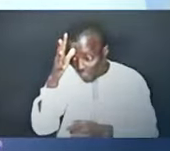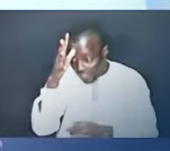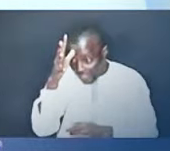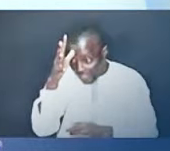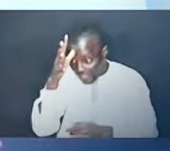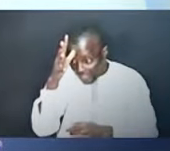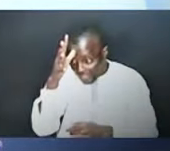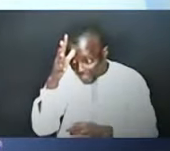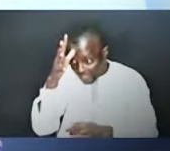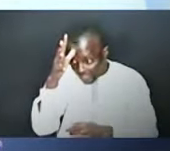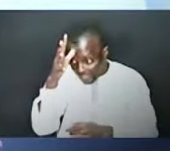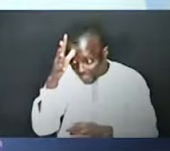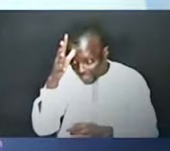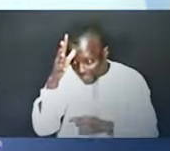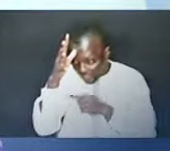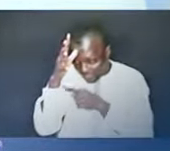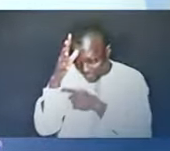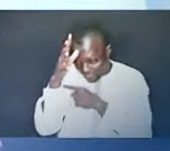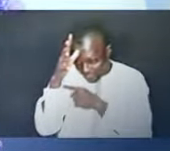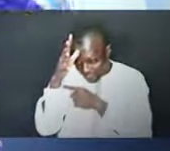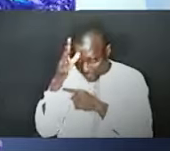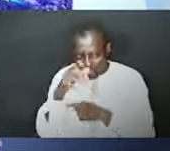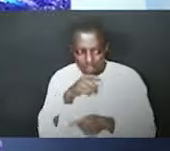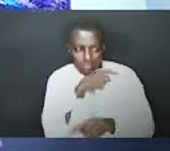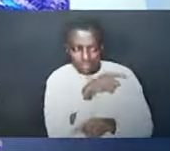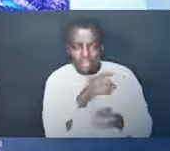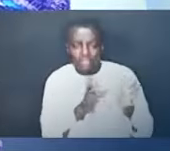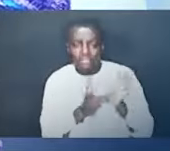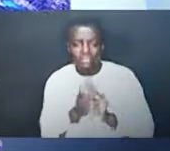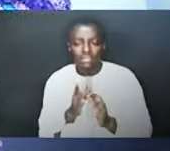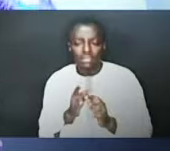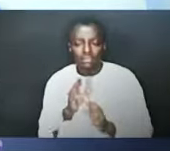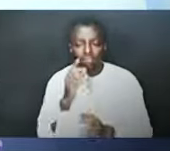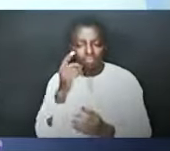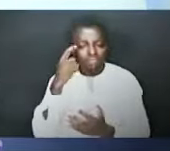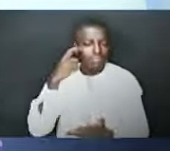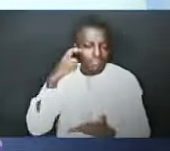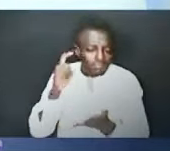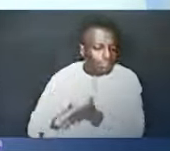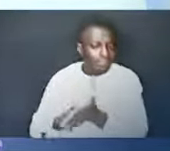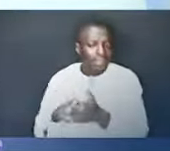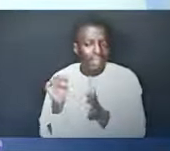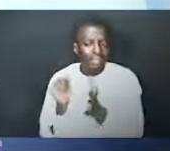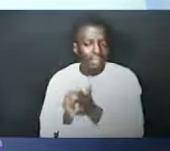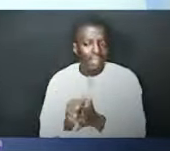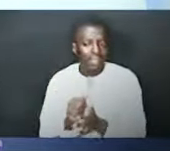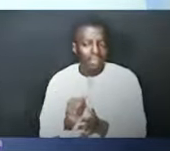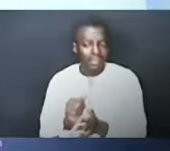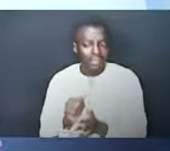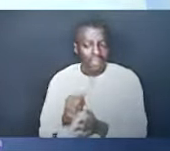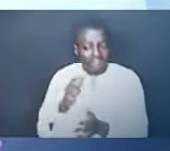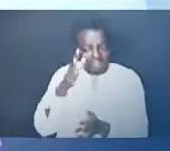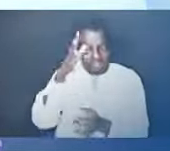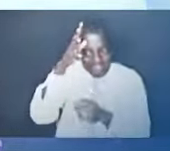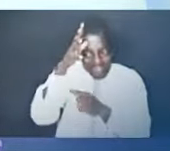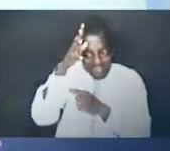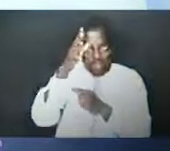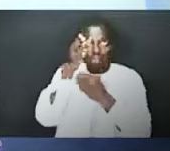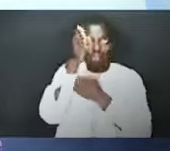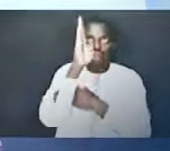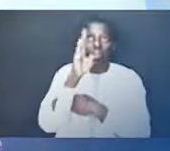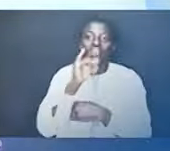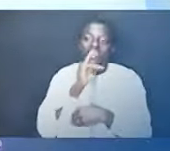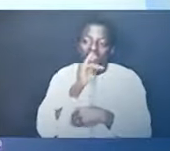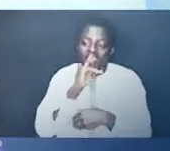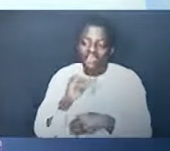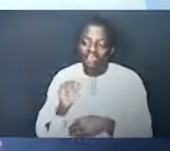The Father. Now so here Jesus is acknowledging that God is this woman's father, because she's a child